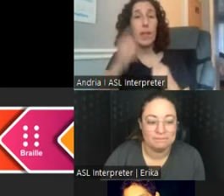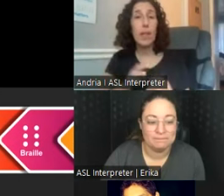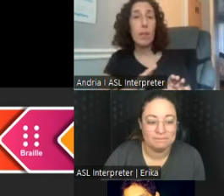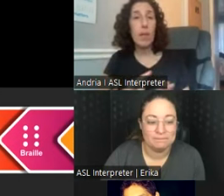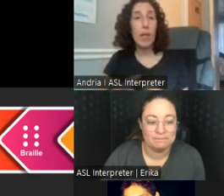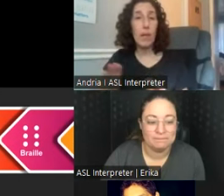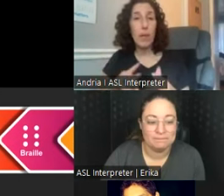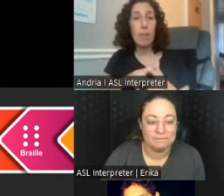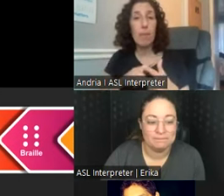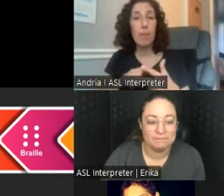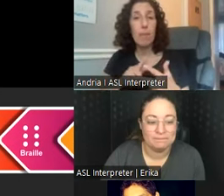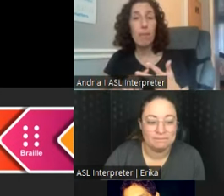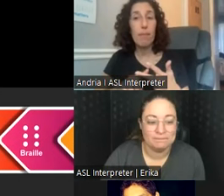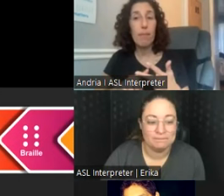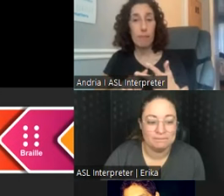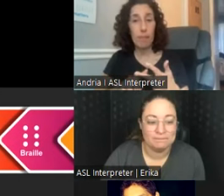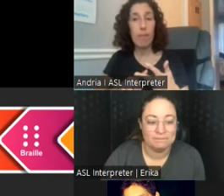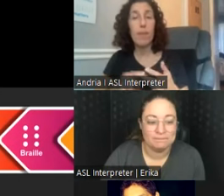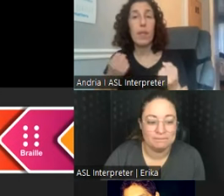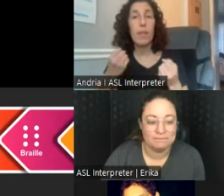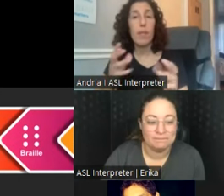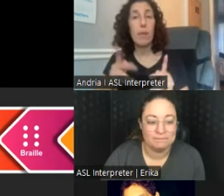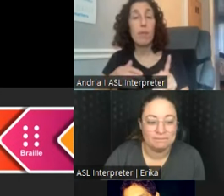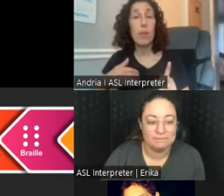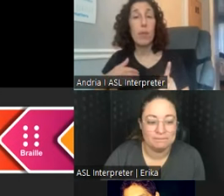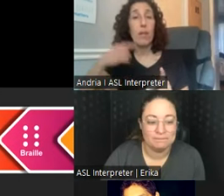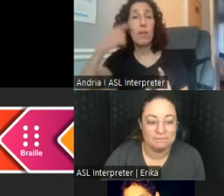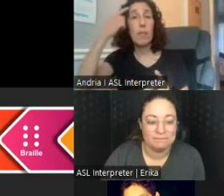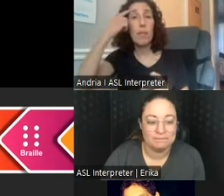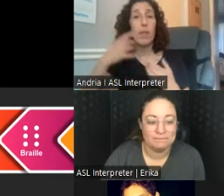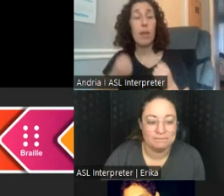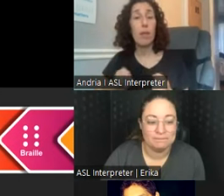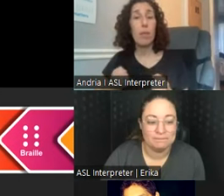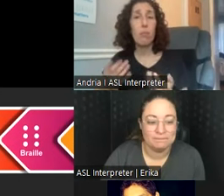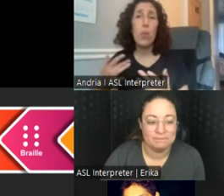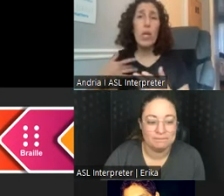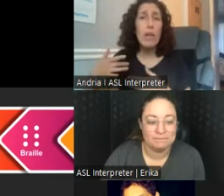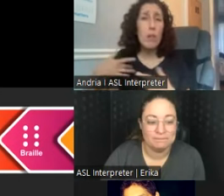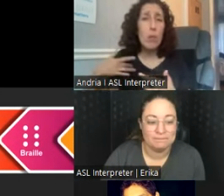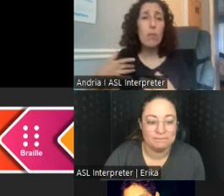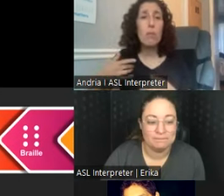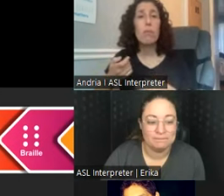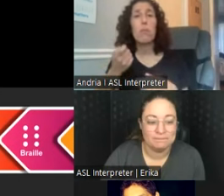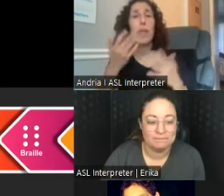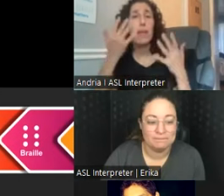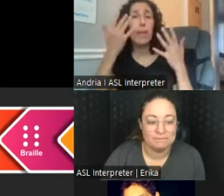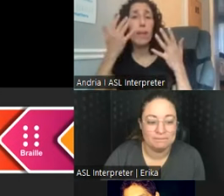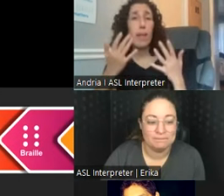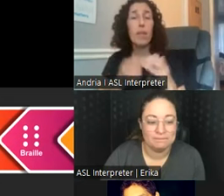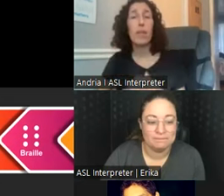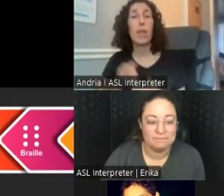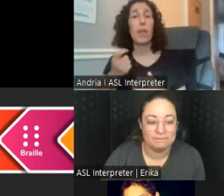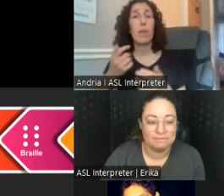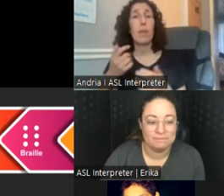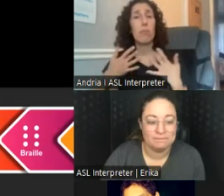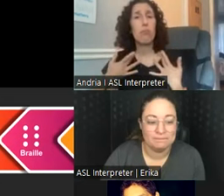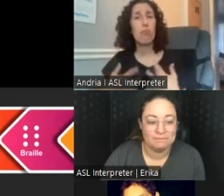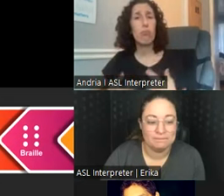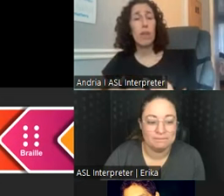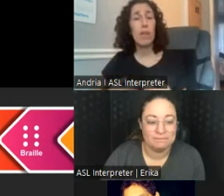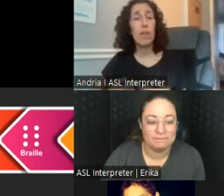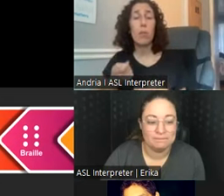people have mental health concerns, right? We all get sad or a little depressed. We might get really happy, right?